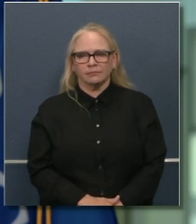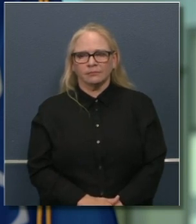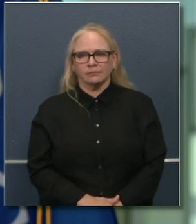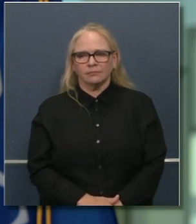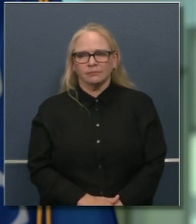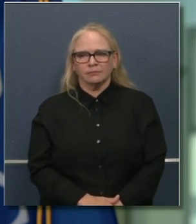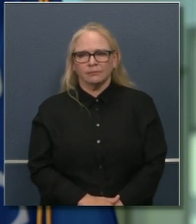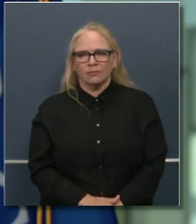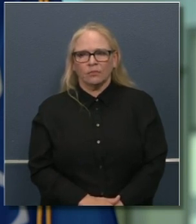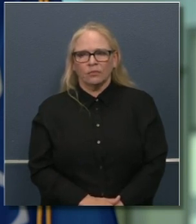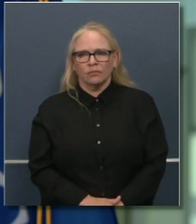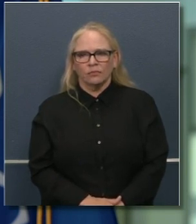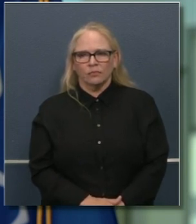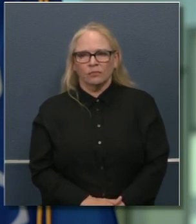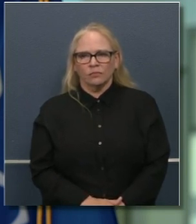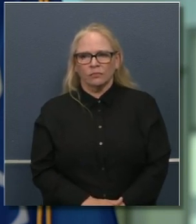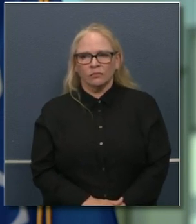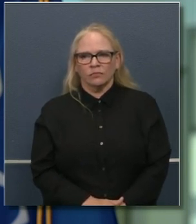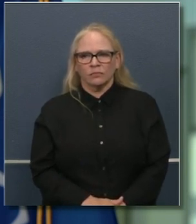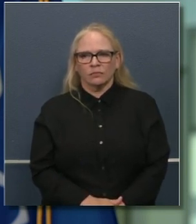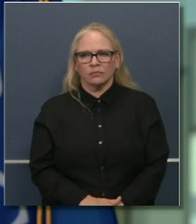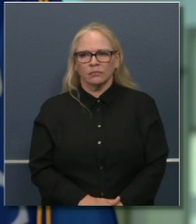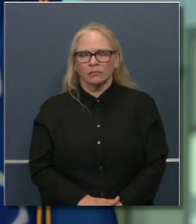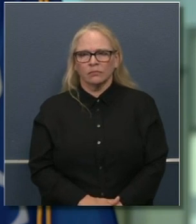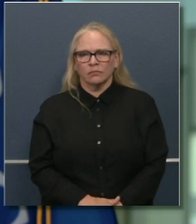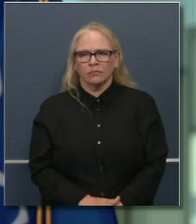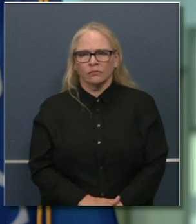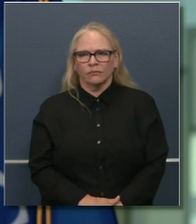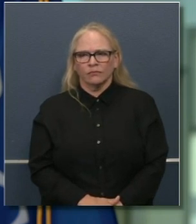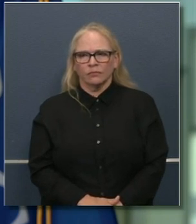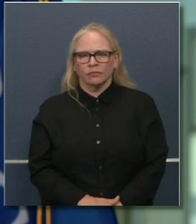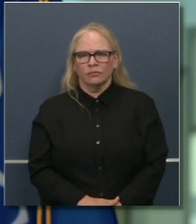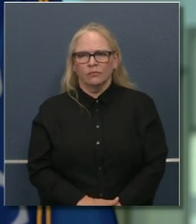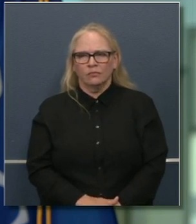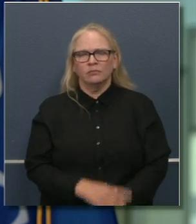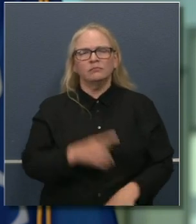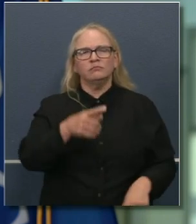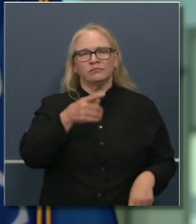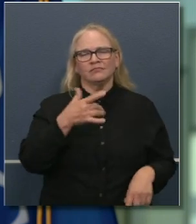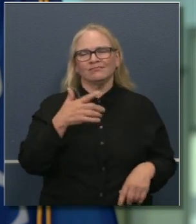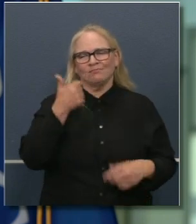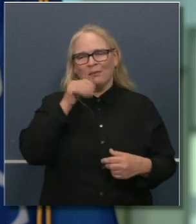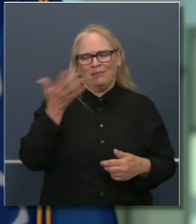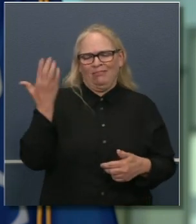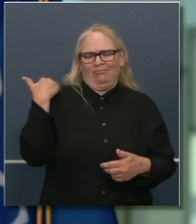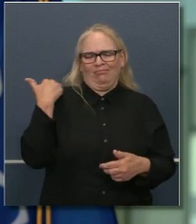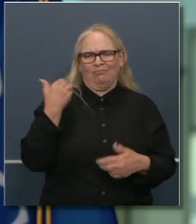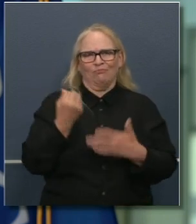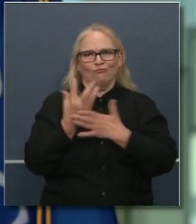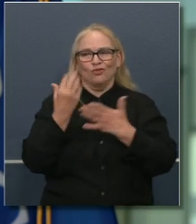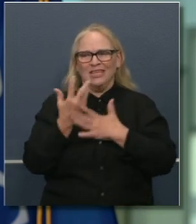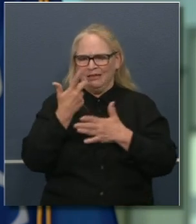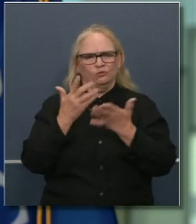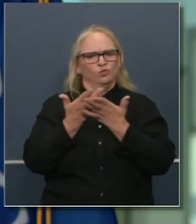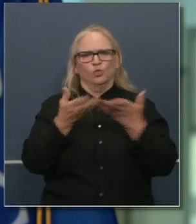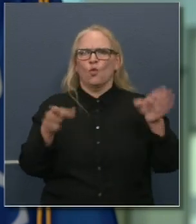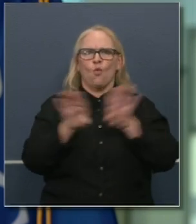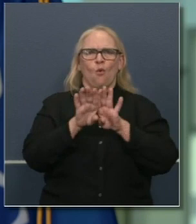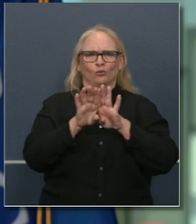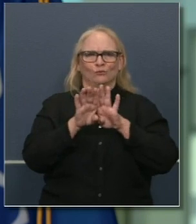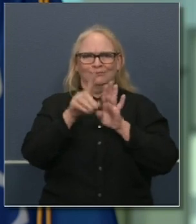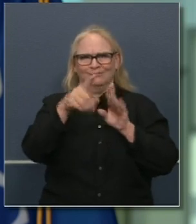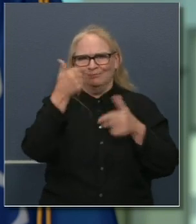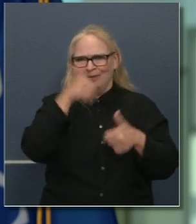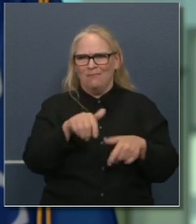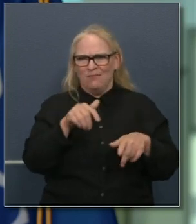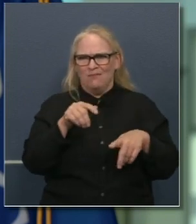and early summer, do you think more school districts would be in a position to offer in-person learning?